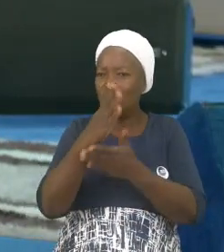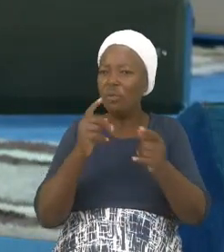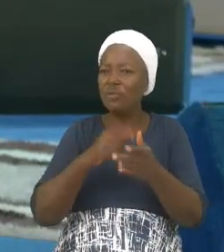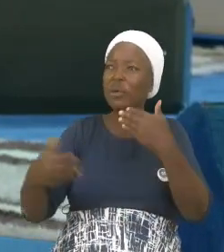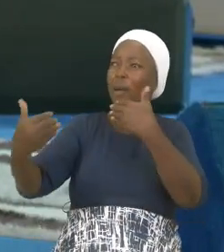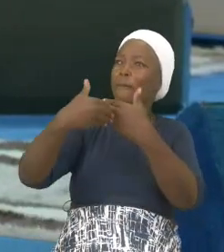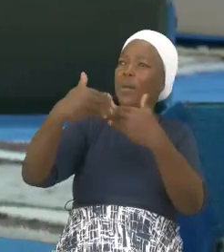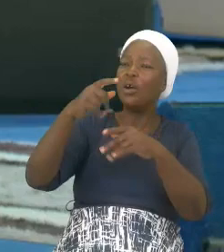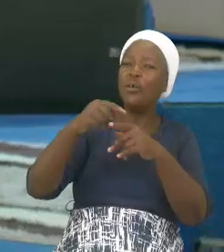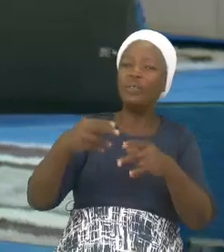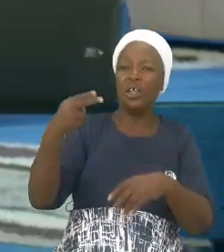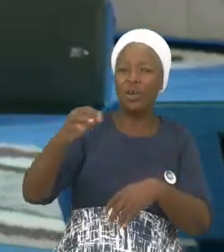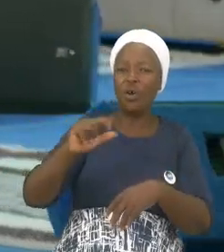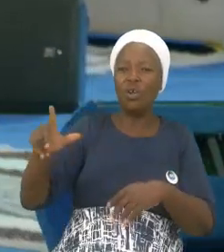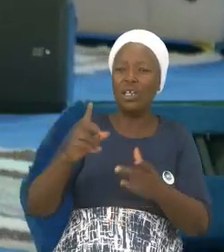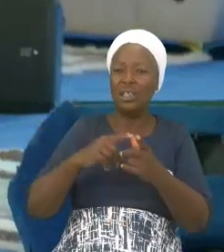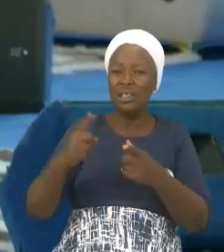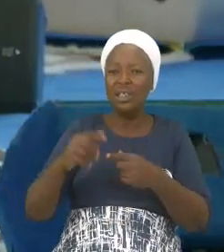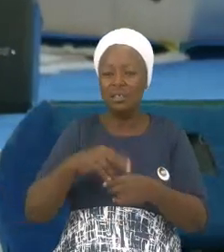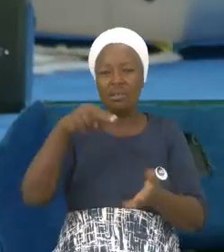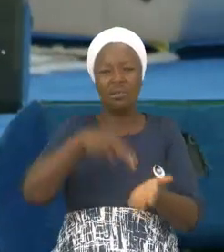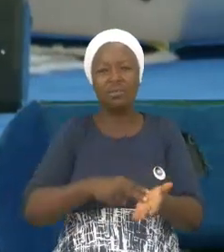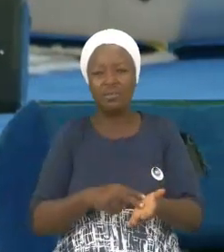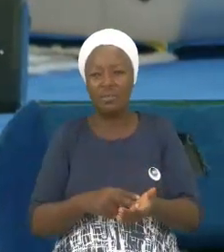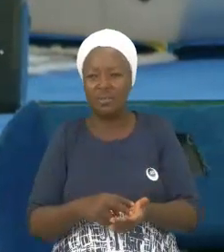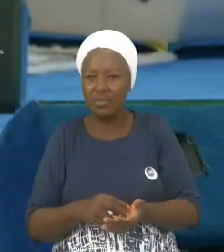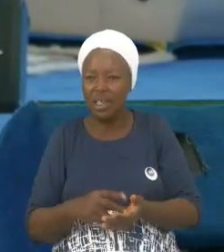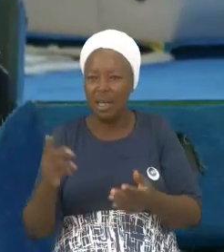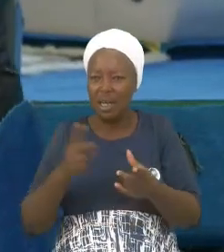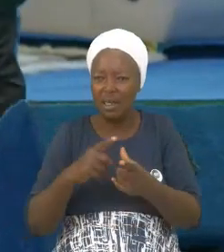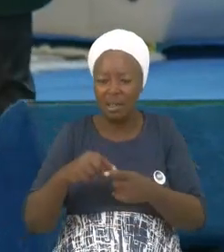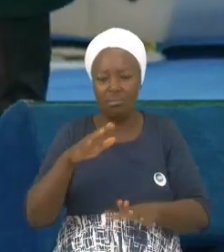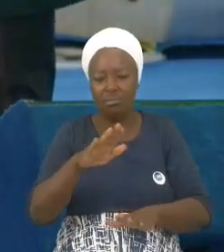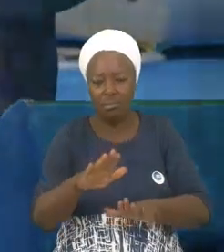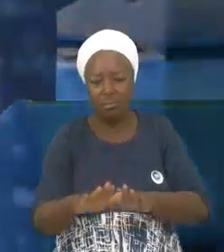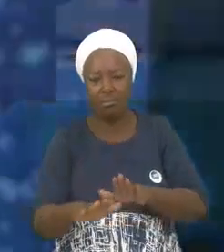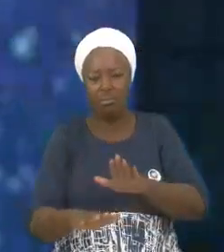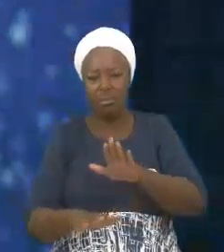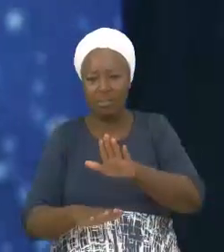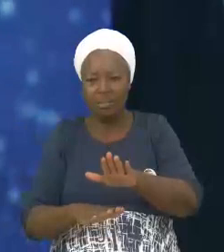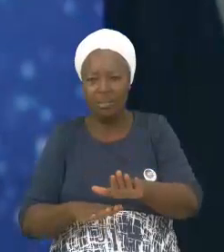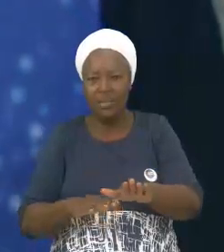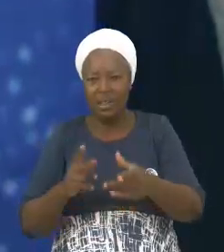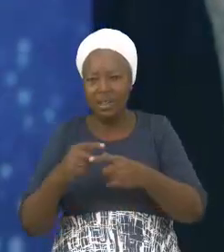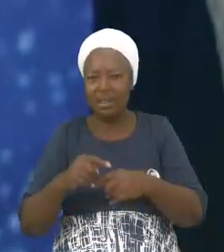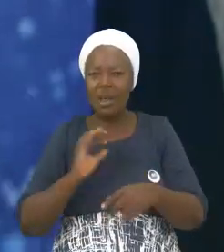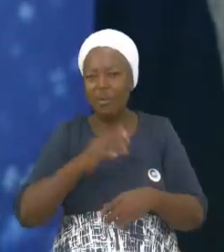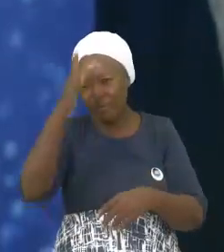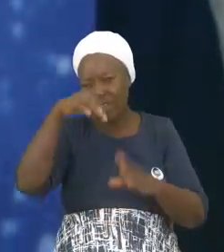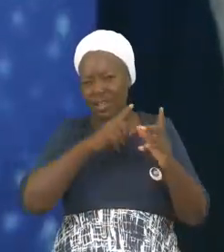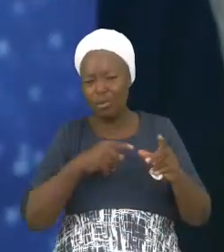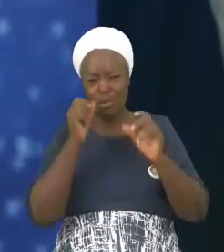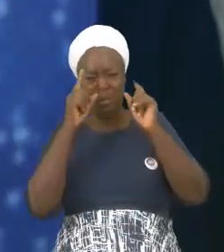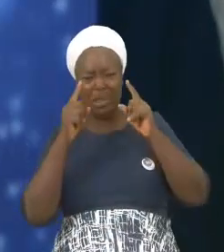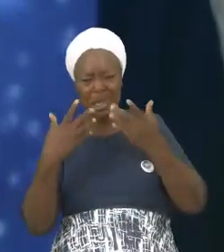the same parliamentary building, rose up and then was walking. I was surprised. I said, "Why? What are the